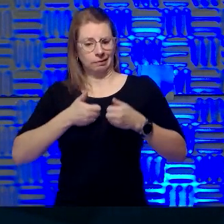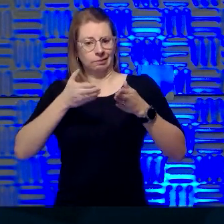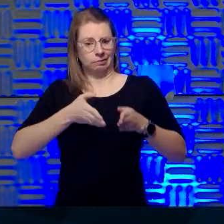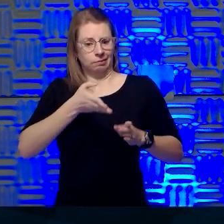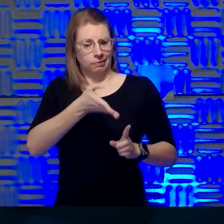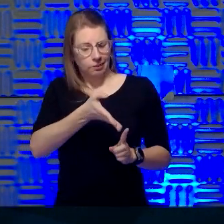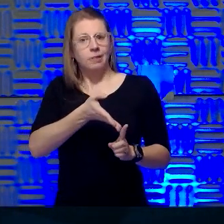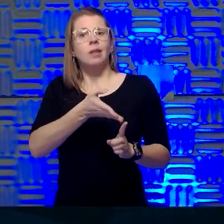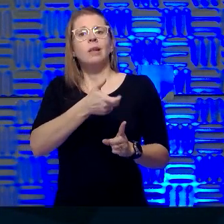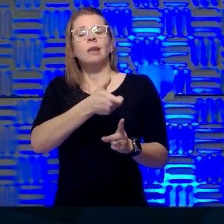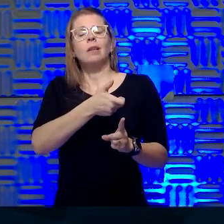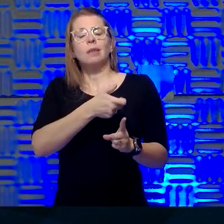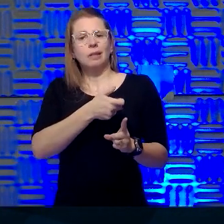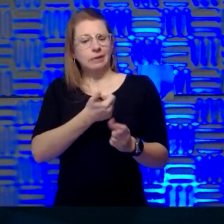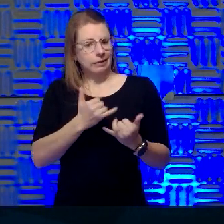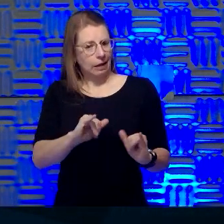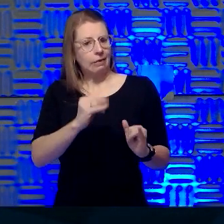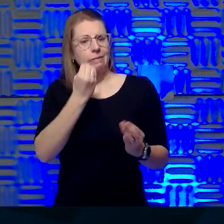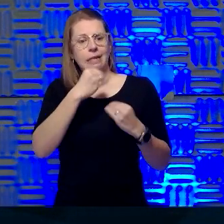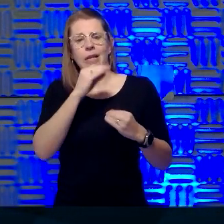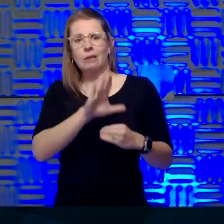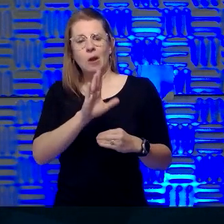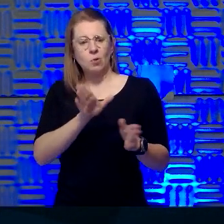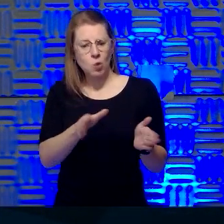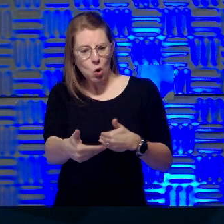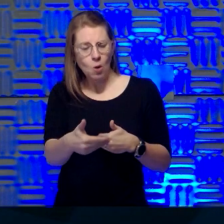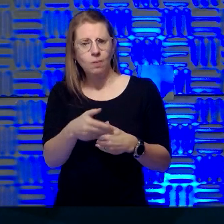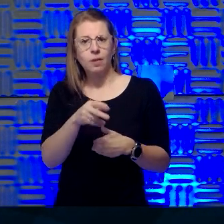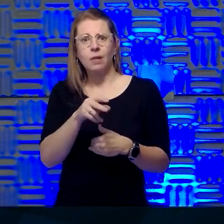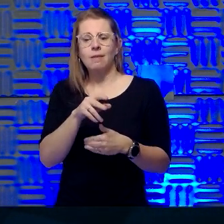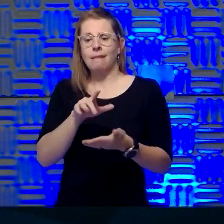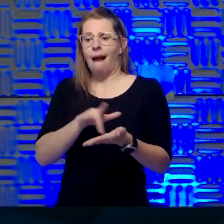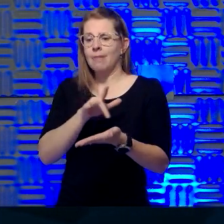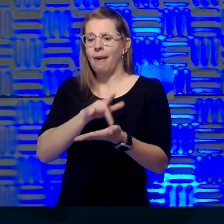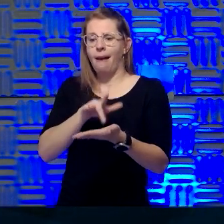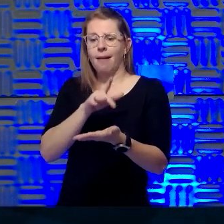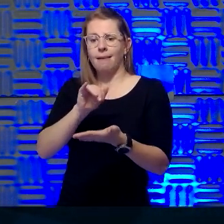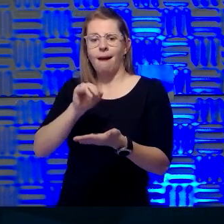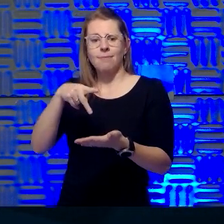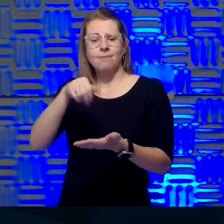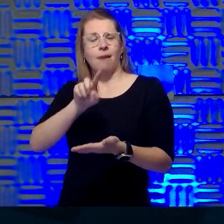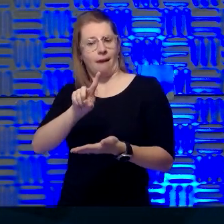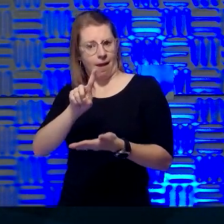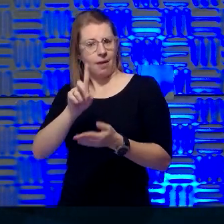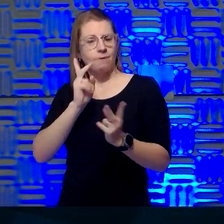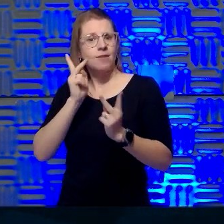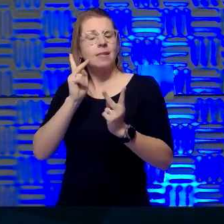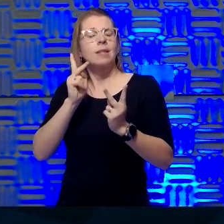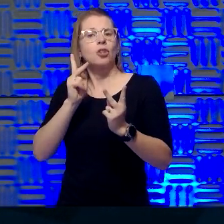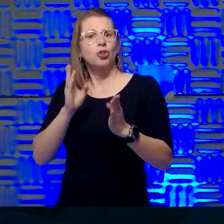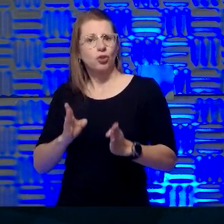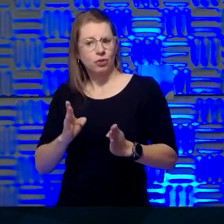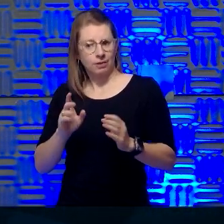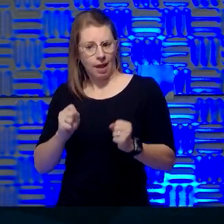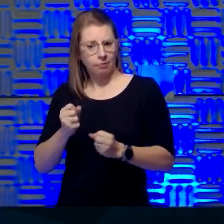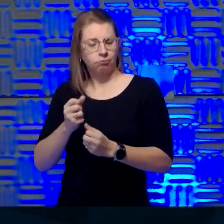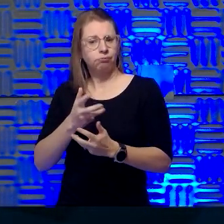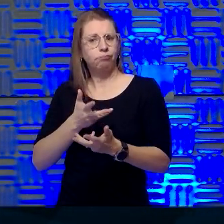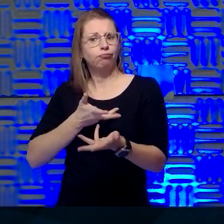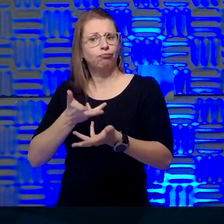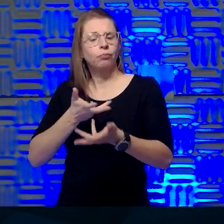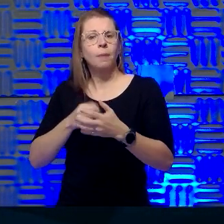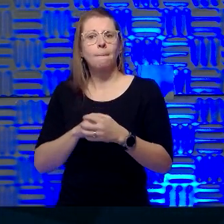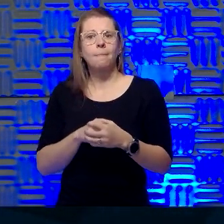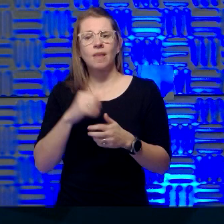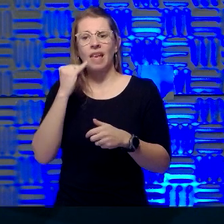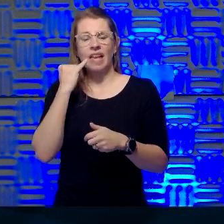family, visiting with them via iPads. So, and then all nursing home patients now are being tested. If they have to come to the hospital because